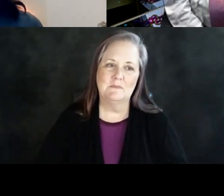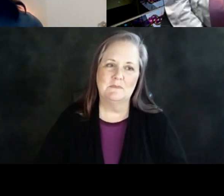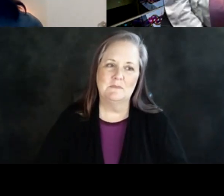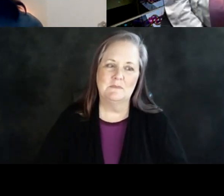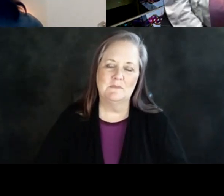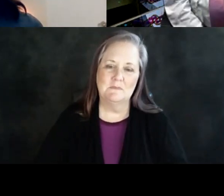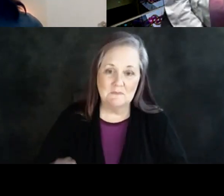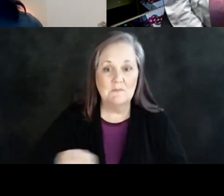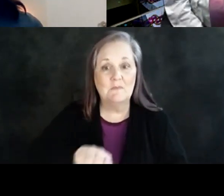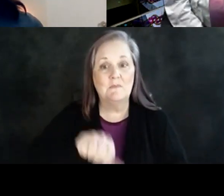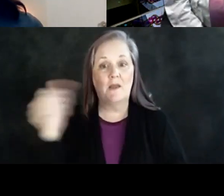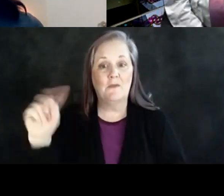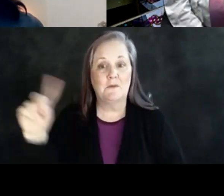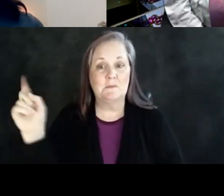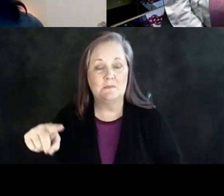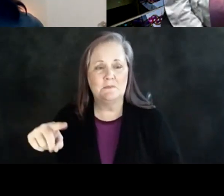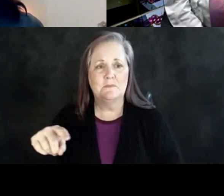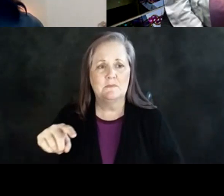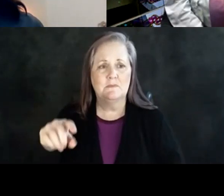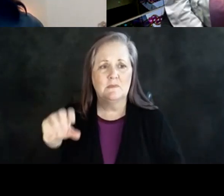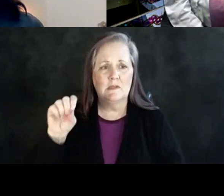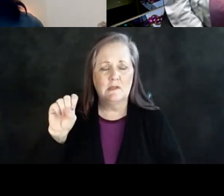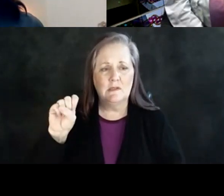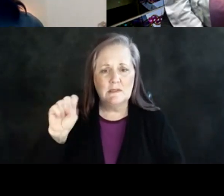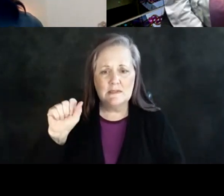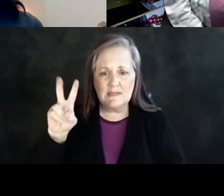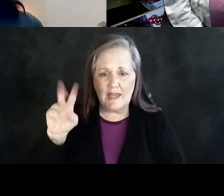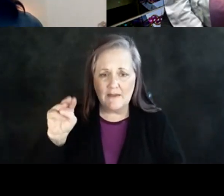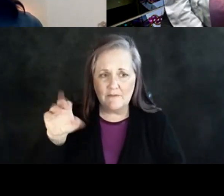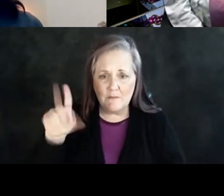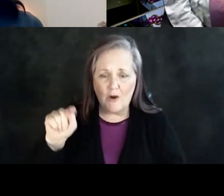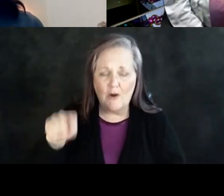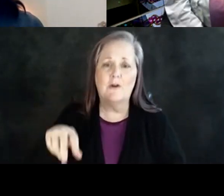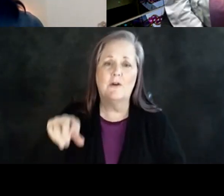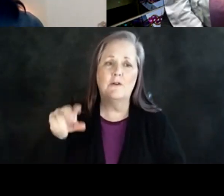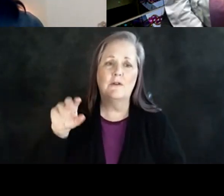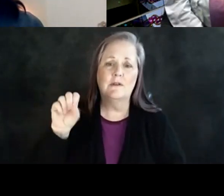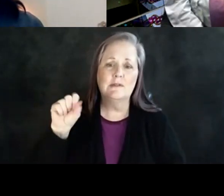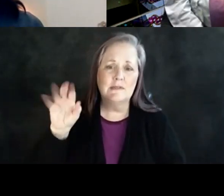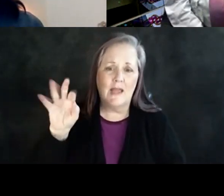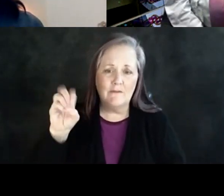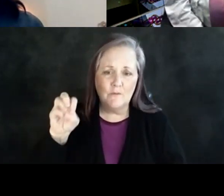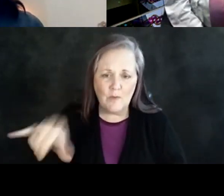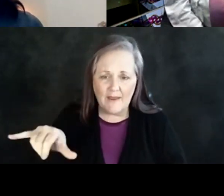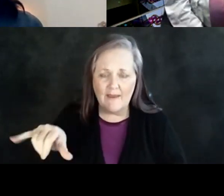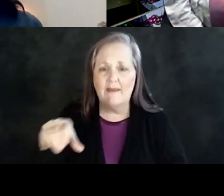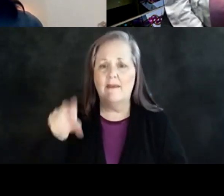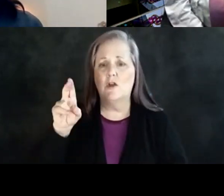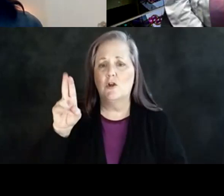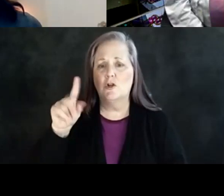Another community member asks, are Save Mart, Safeway, Urgent Care Now official vaccine administering sites?